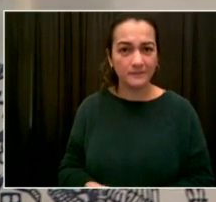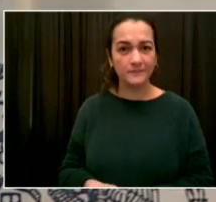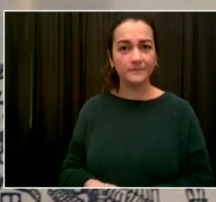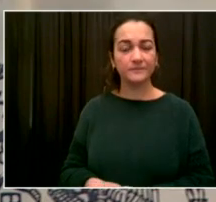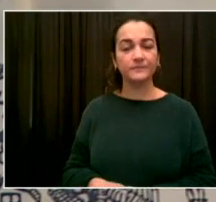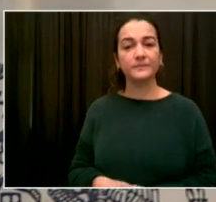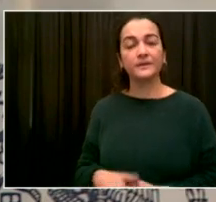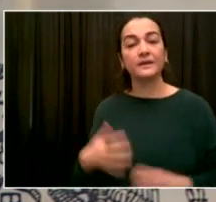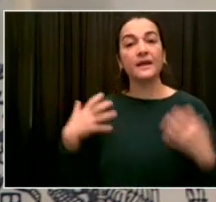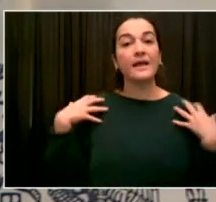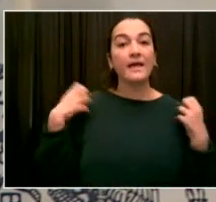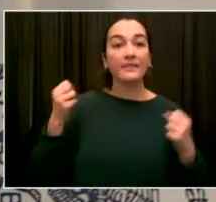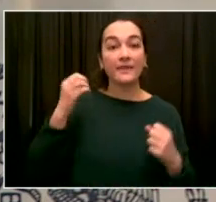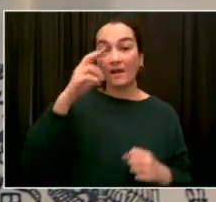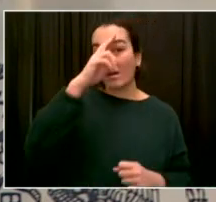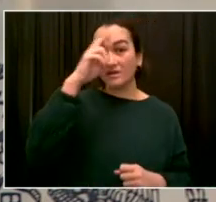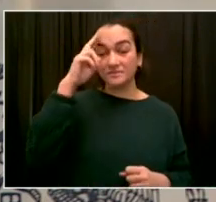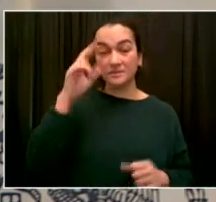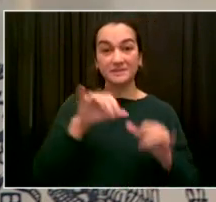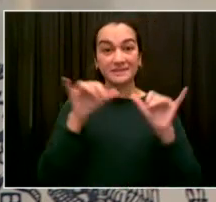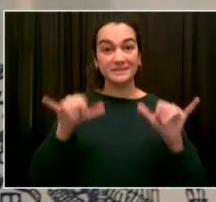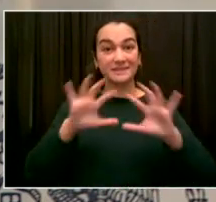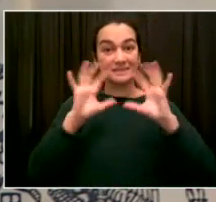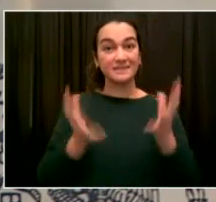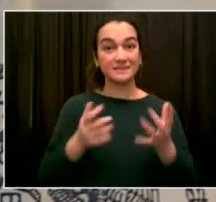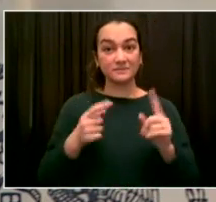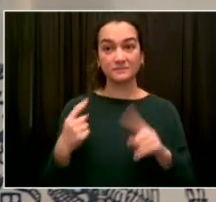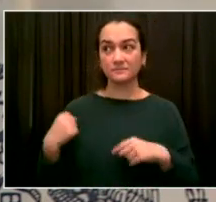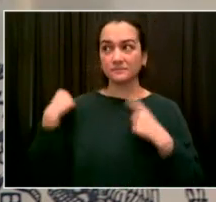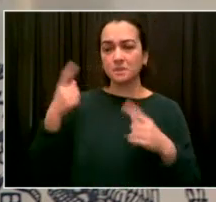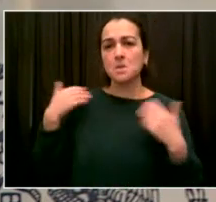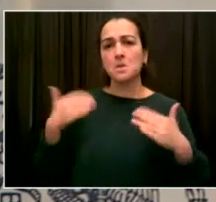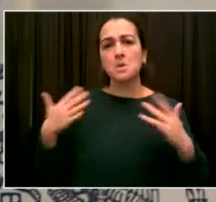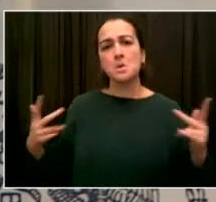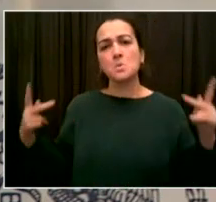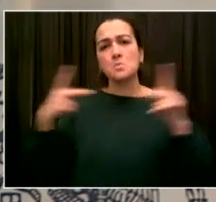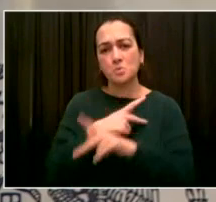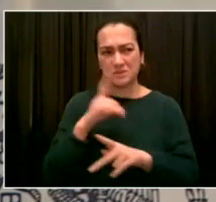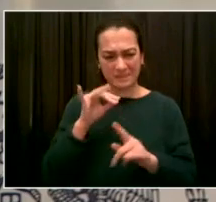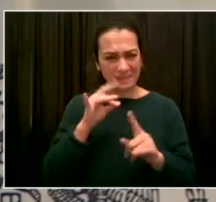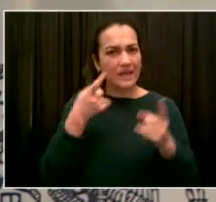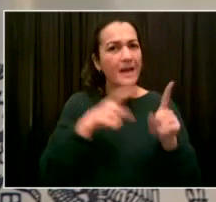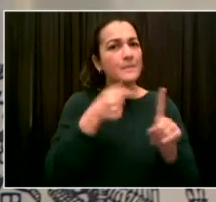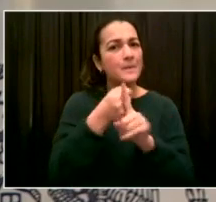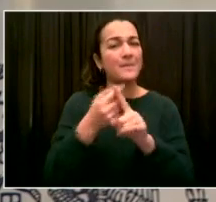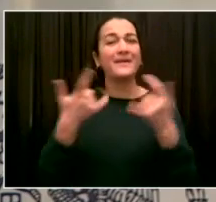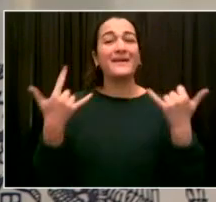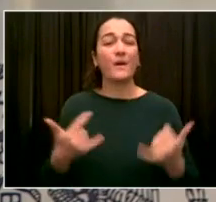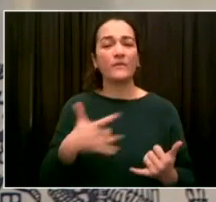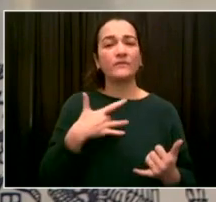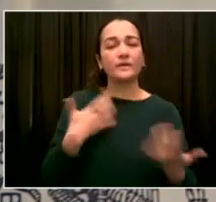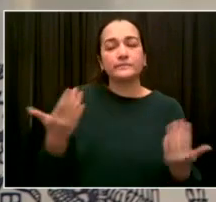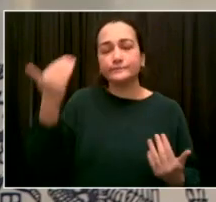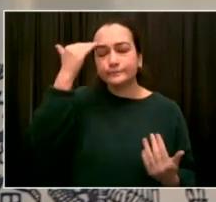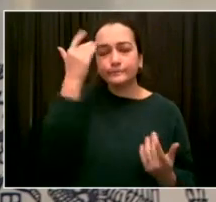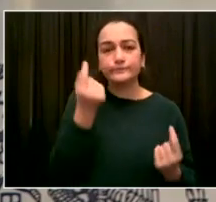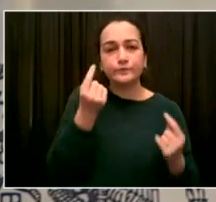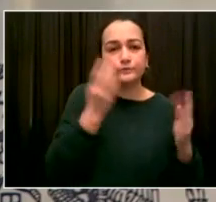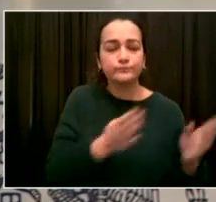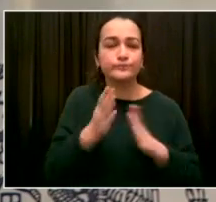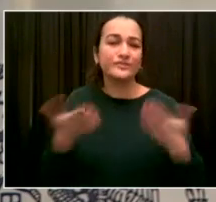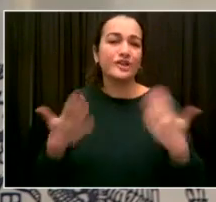well. So that's an update in terms of making sure people can get quality testing, and also the other adjustments for making